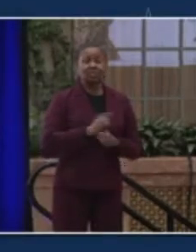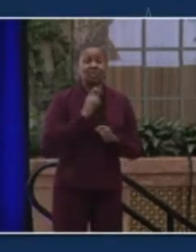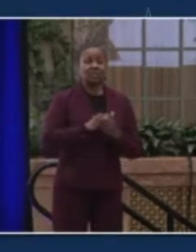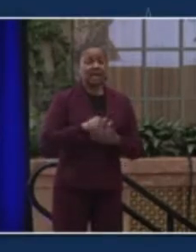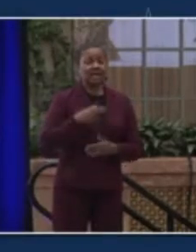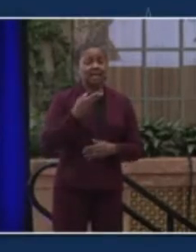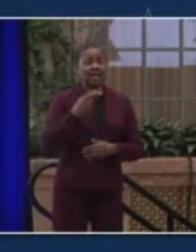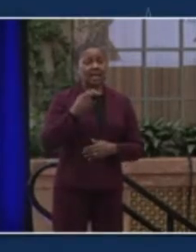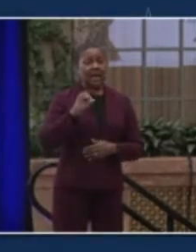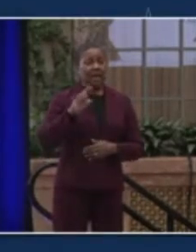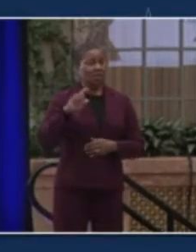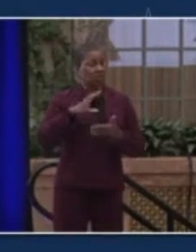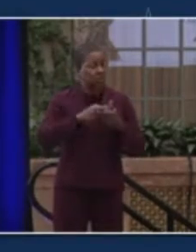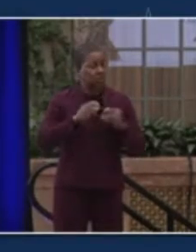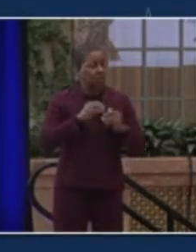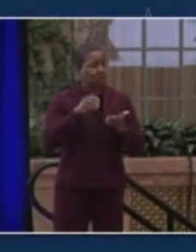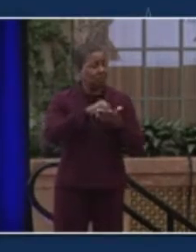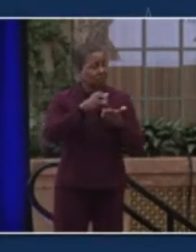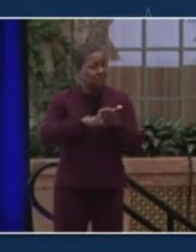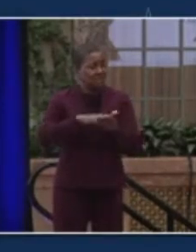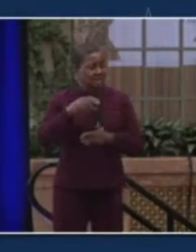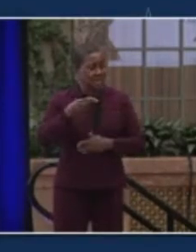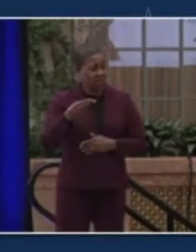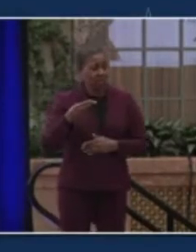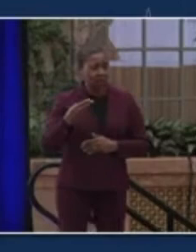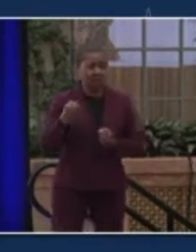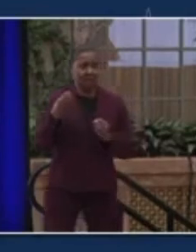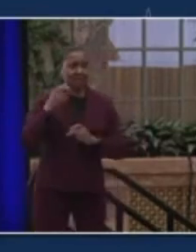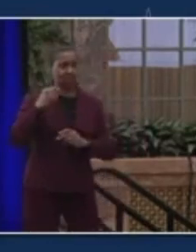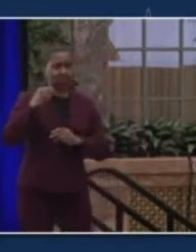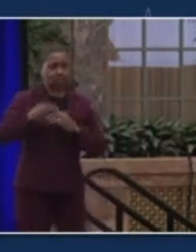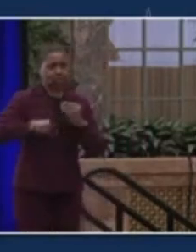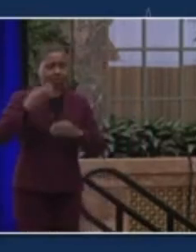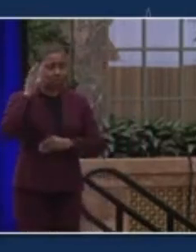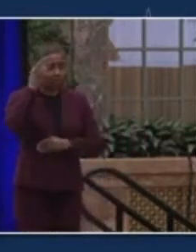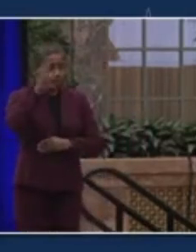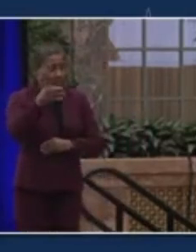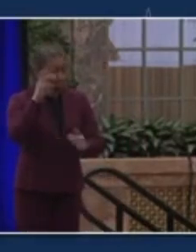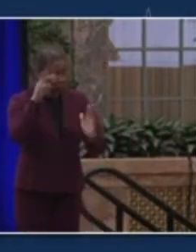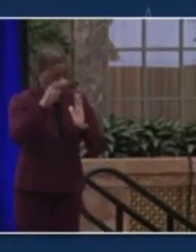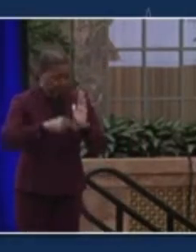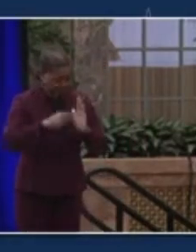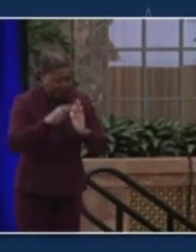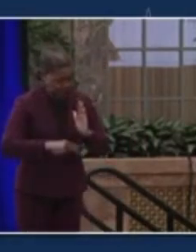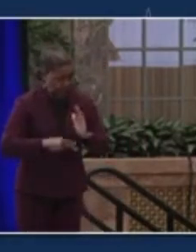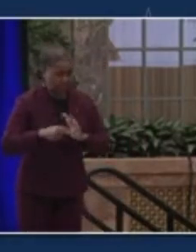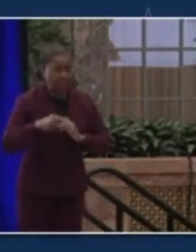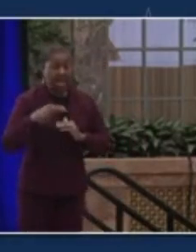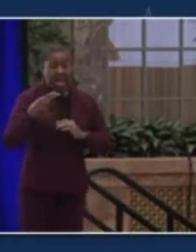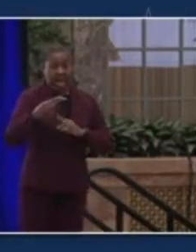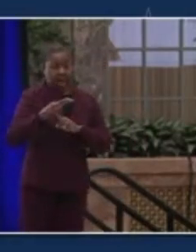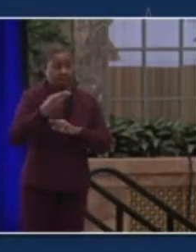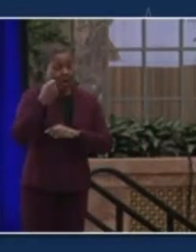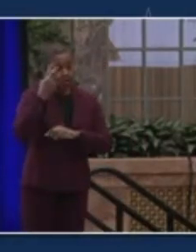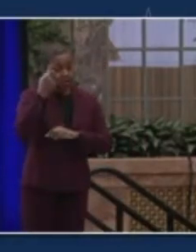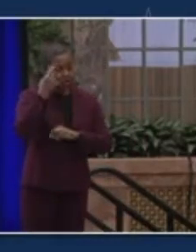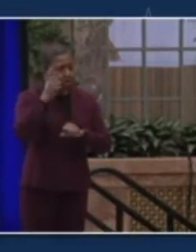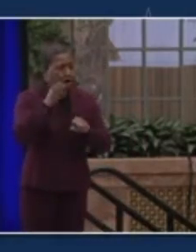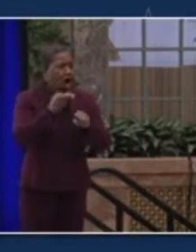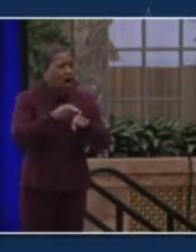Harold's story is written in history for generations to come. Harold understood hard